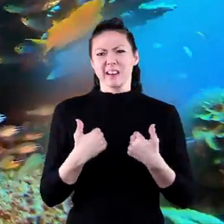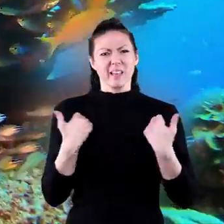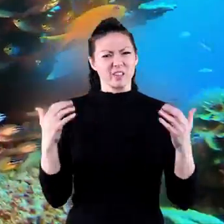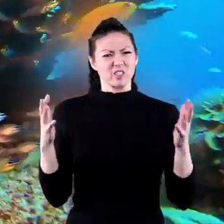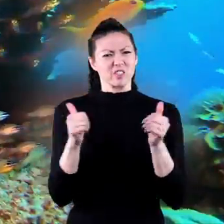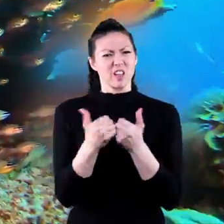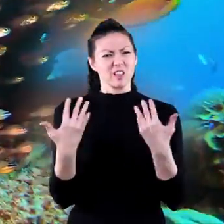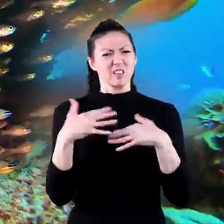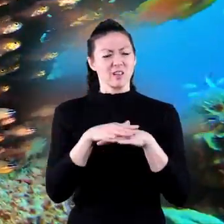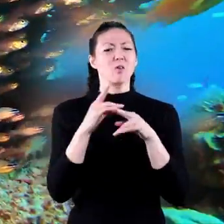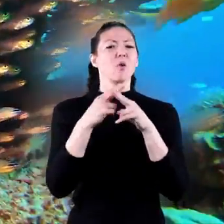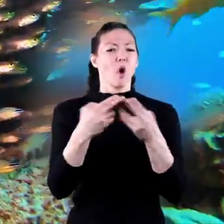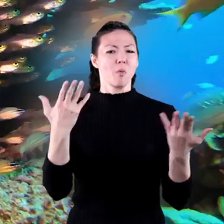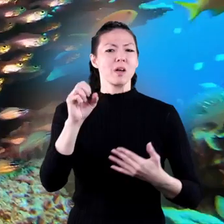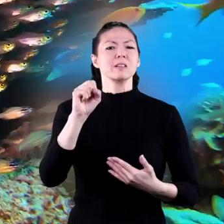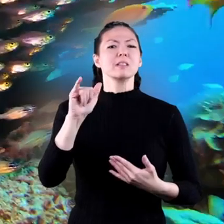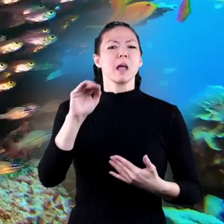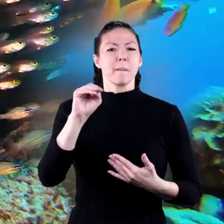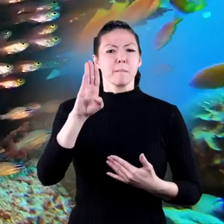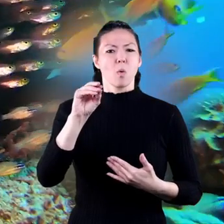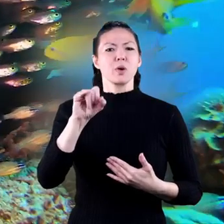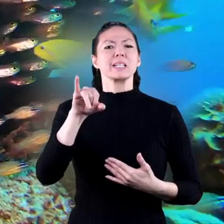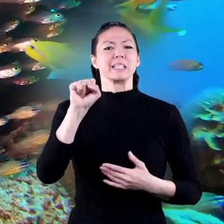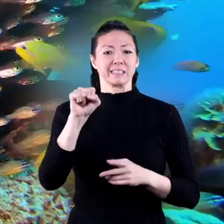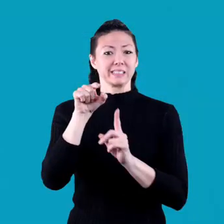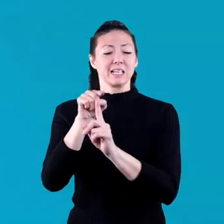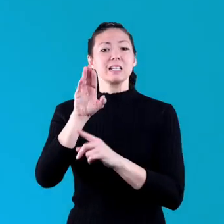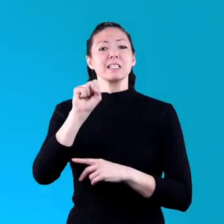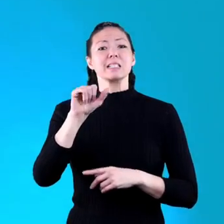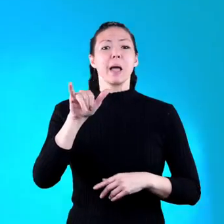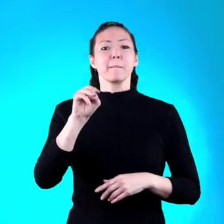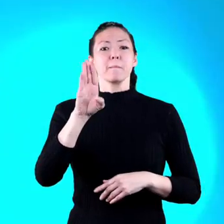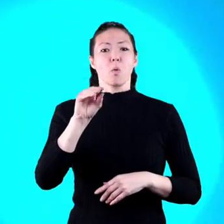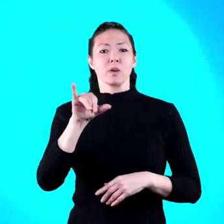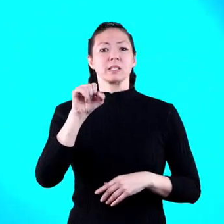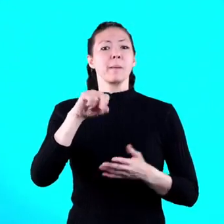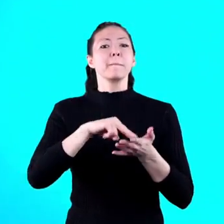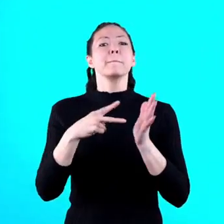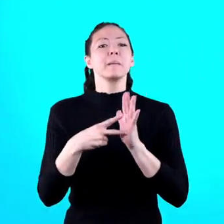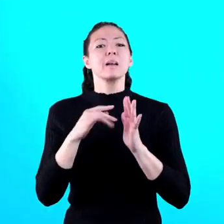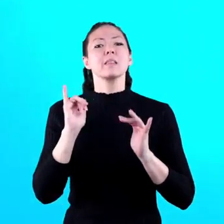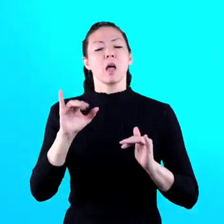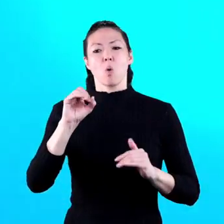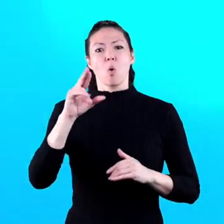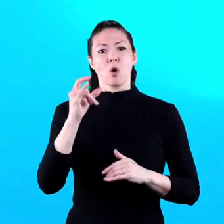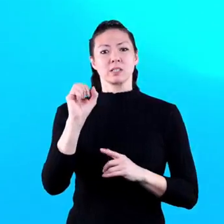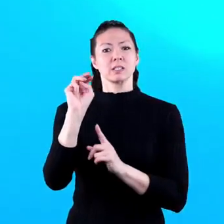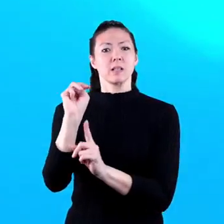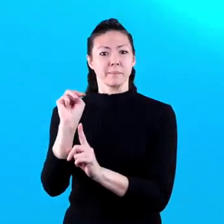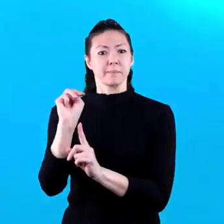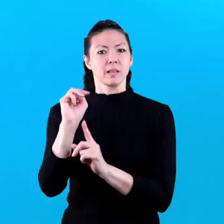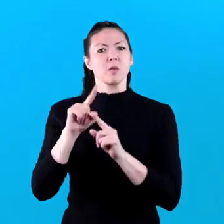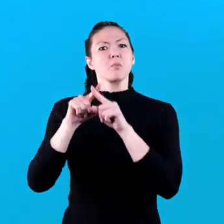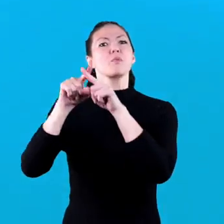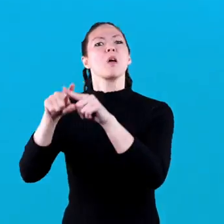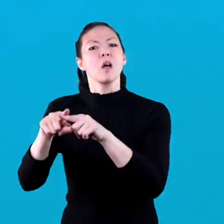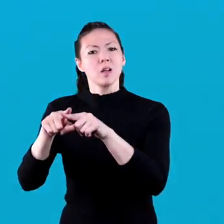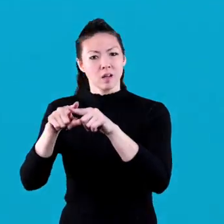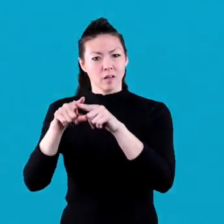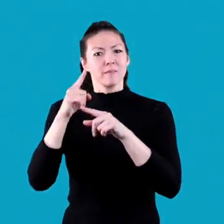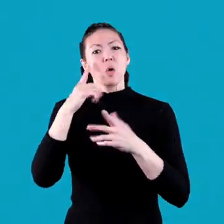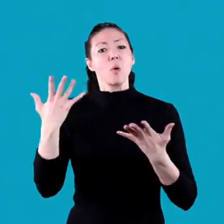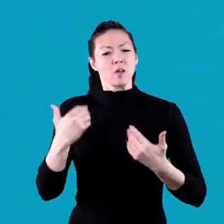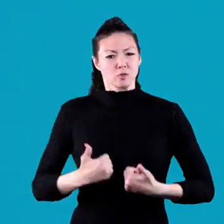together. The word is symbiosis. Symbiosis means that the organisms rely on each other for